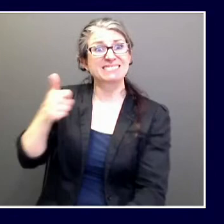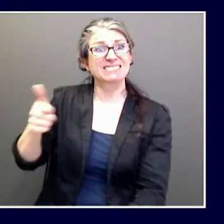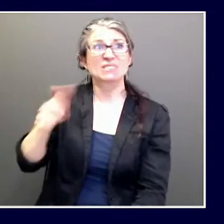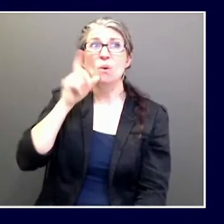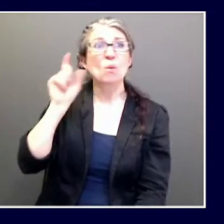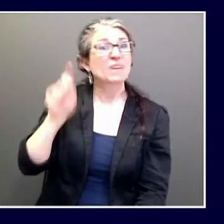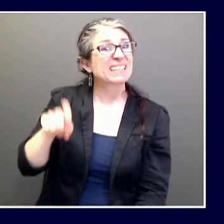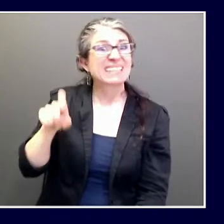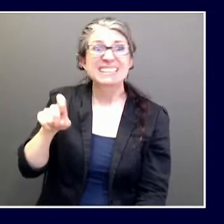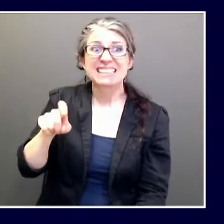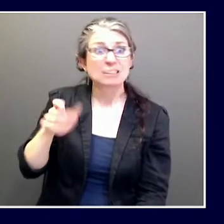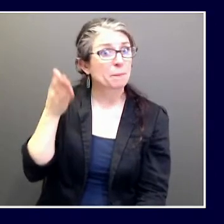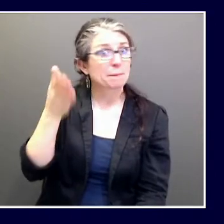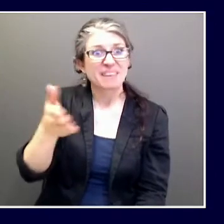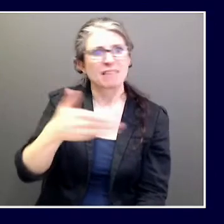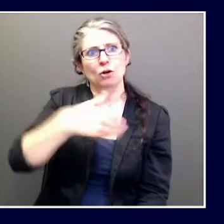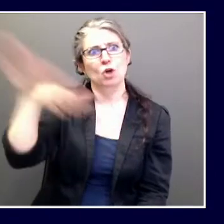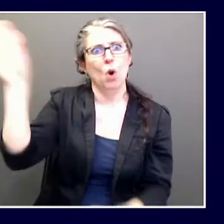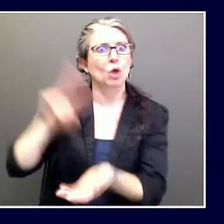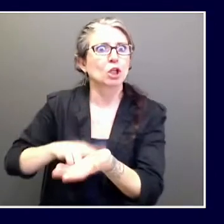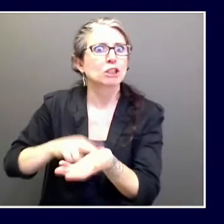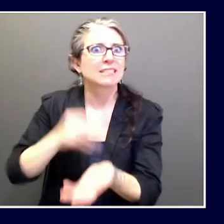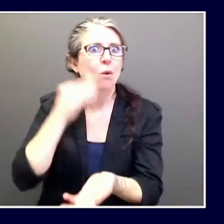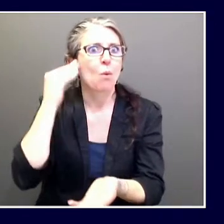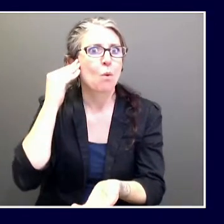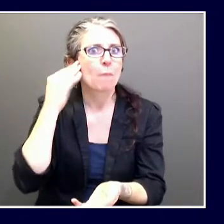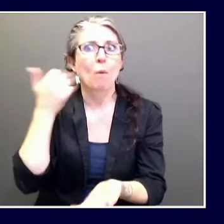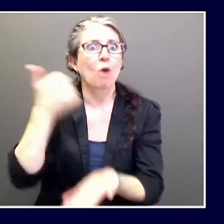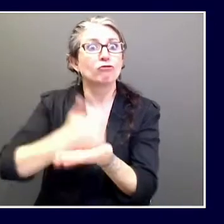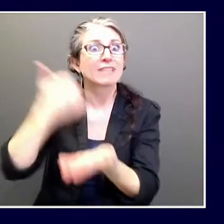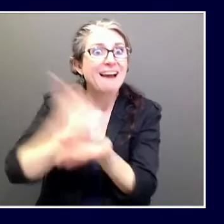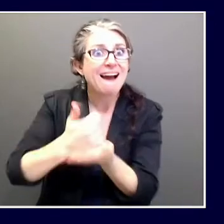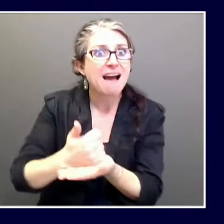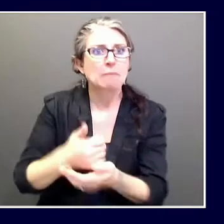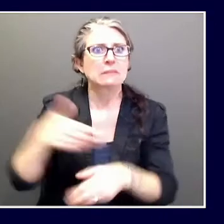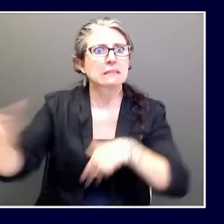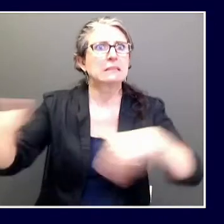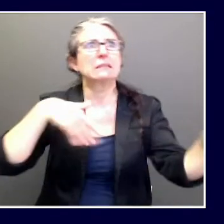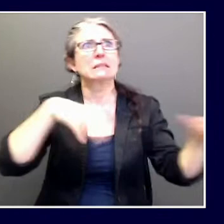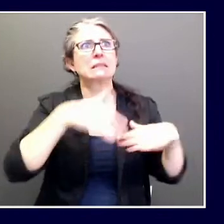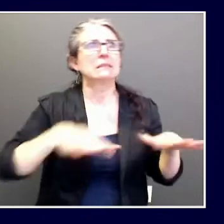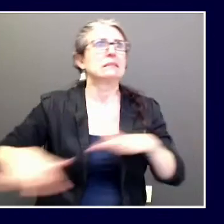room. We're working with other facilities on what are called swing beds, beds that are